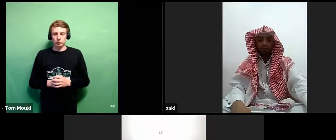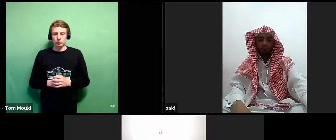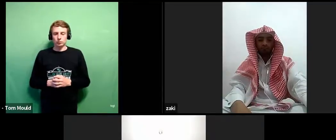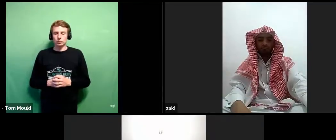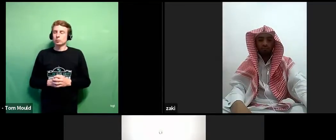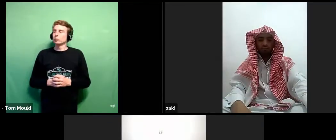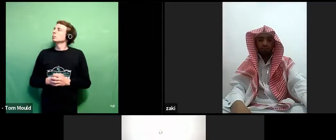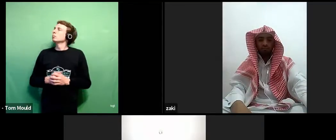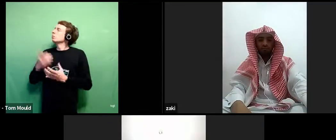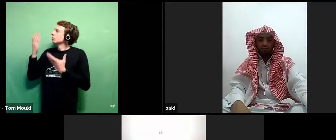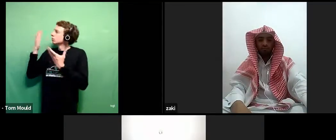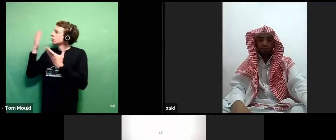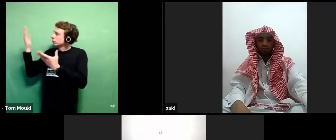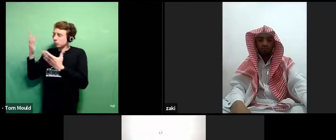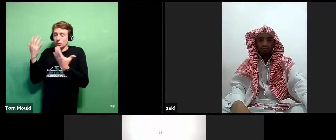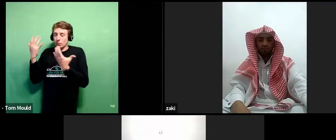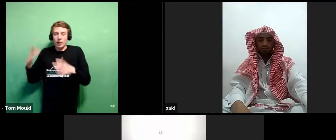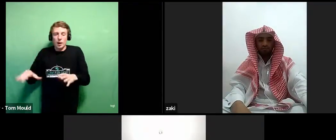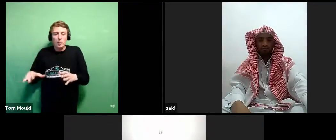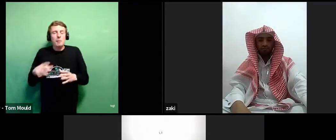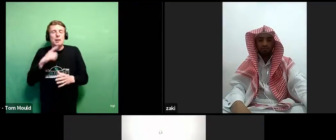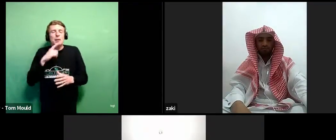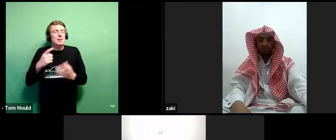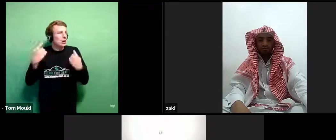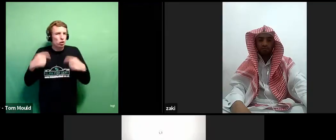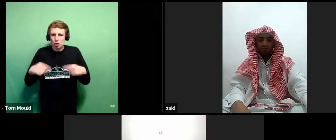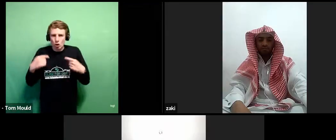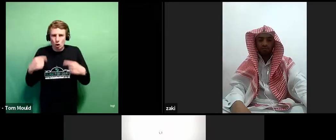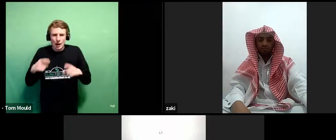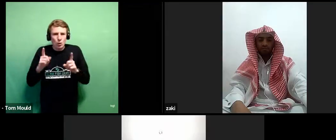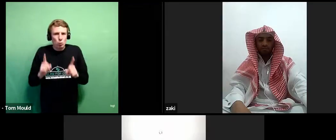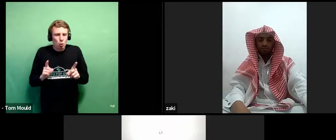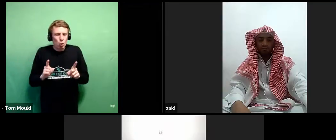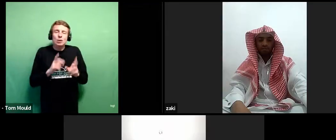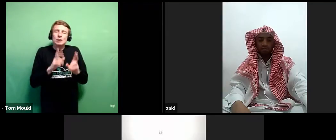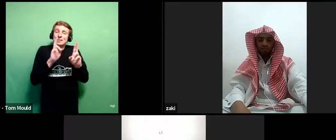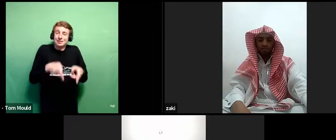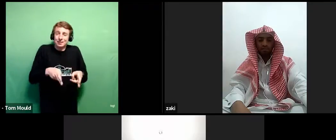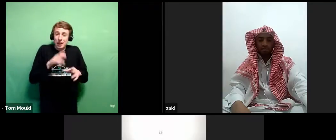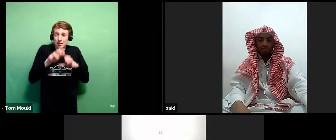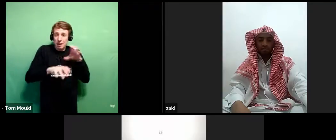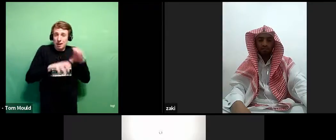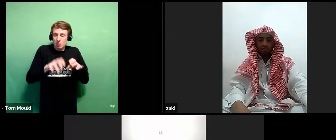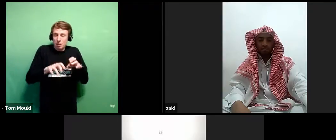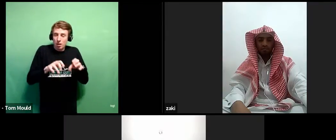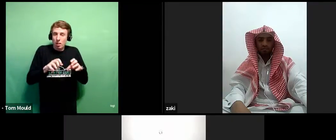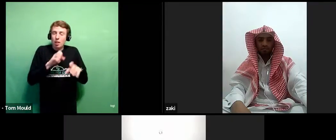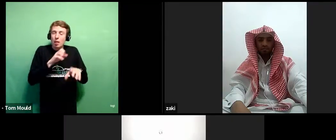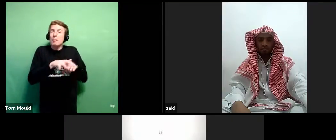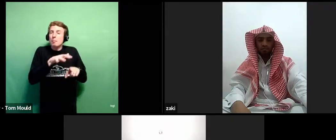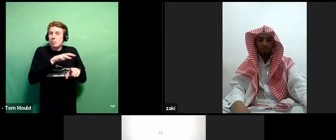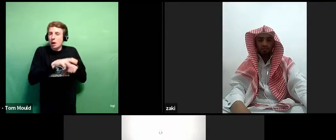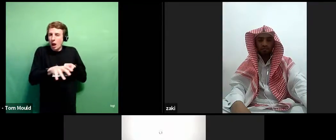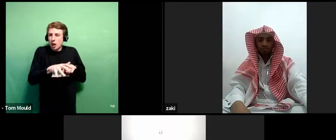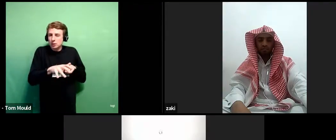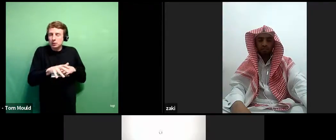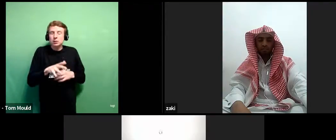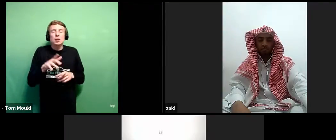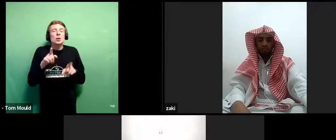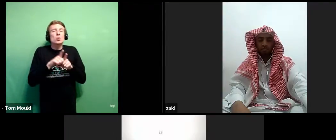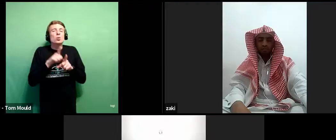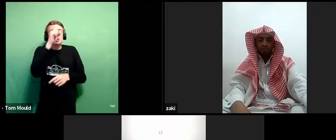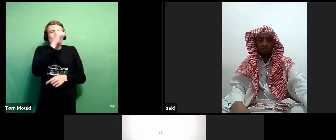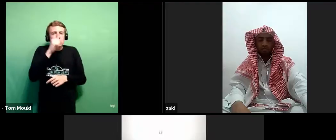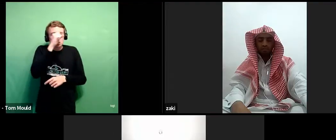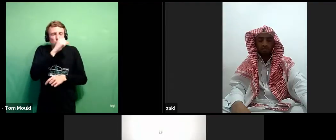He has forbidden you only the dead animals and blood and the flesh of swine and that which is slaughtered as a sacrifice for